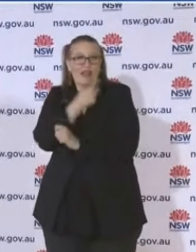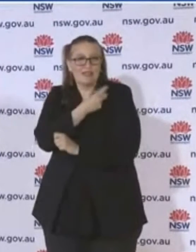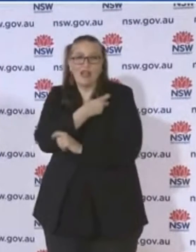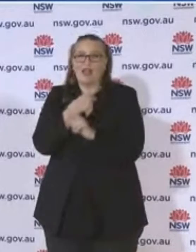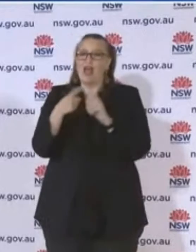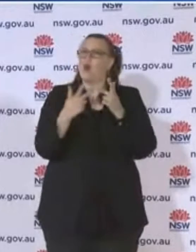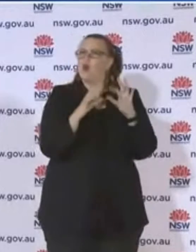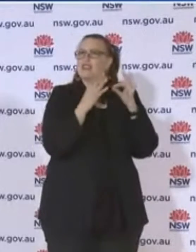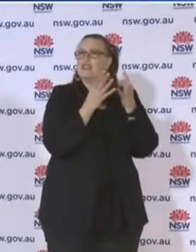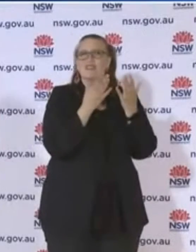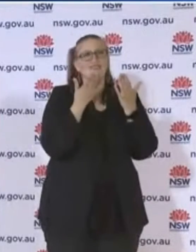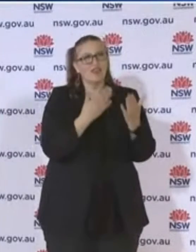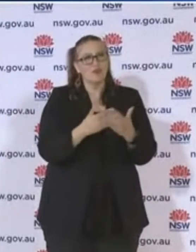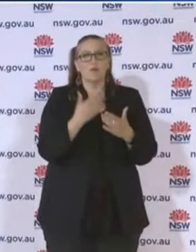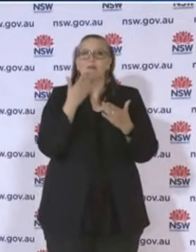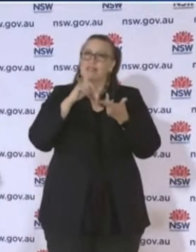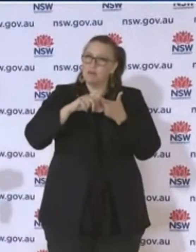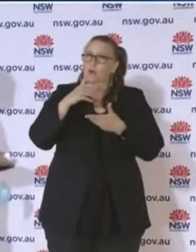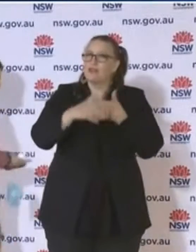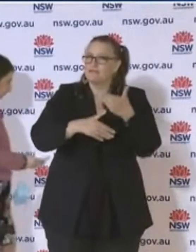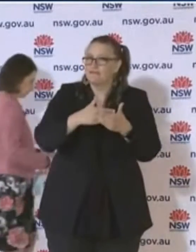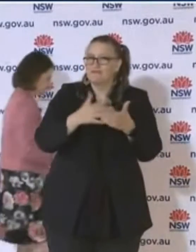keep going. Dr. McAnulty.